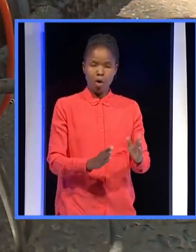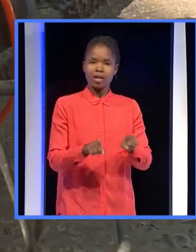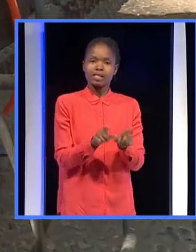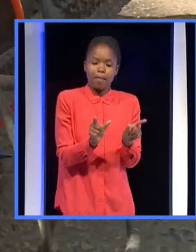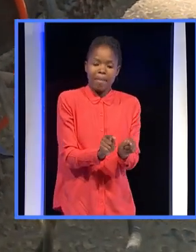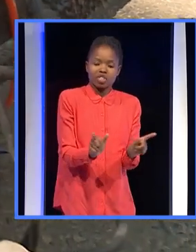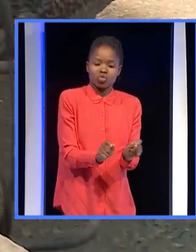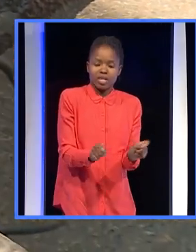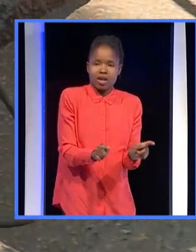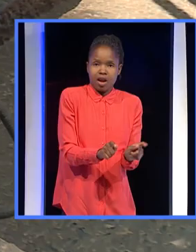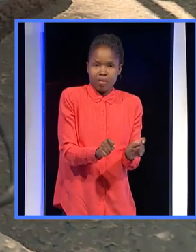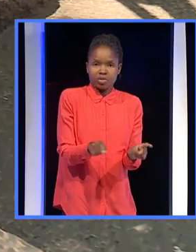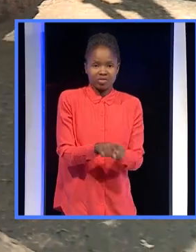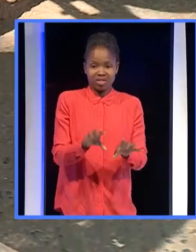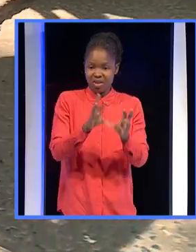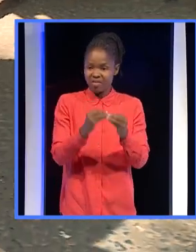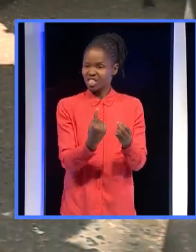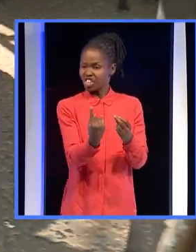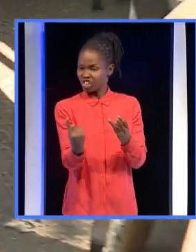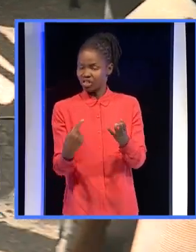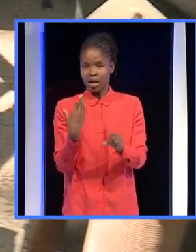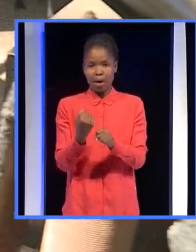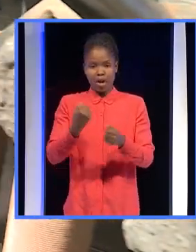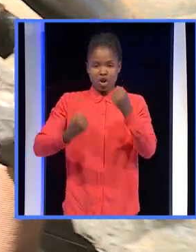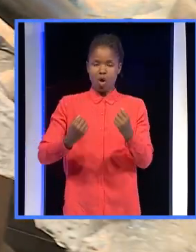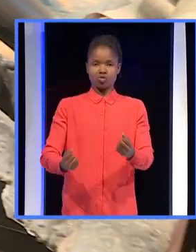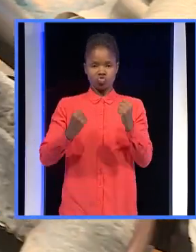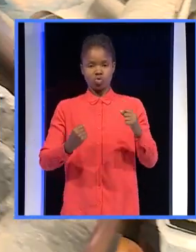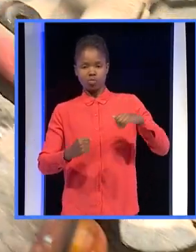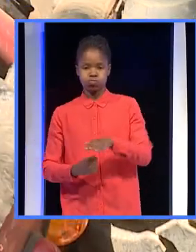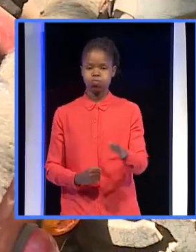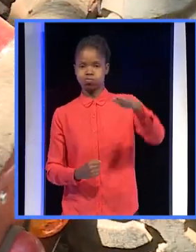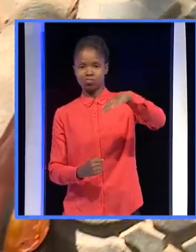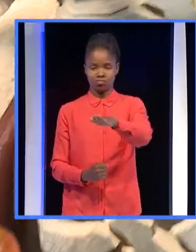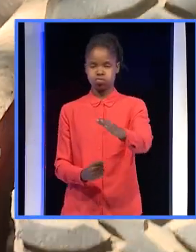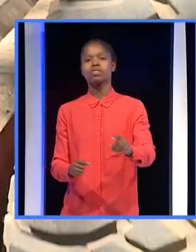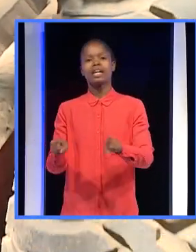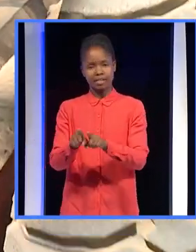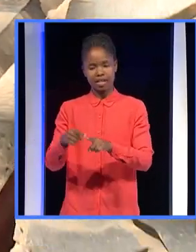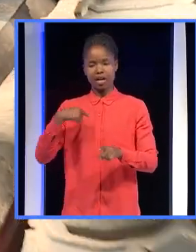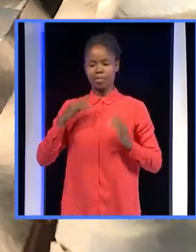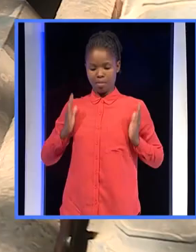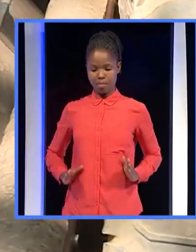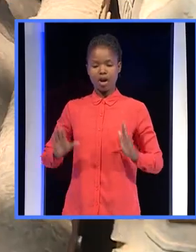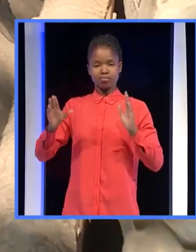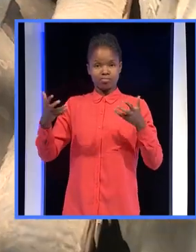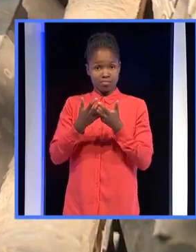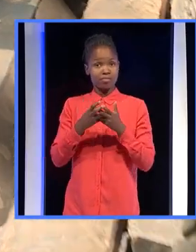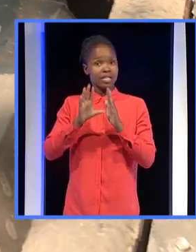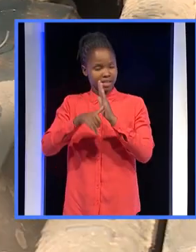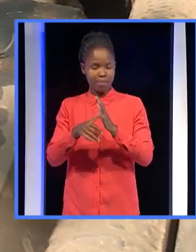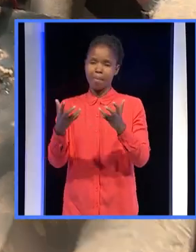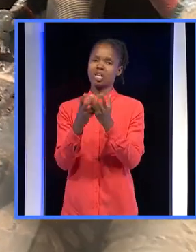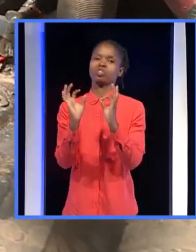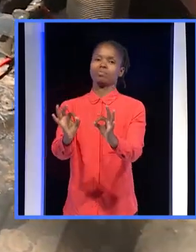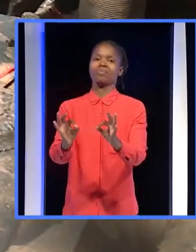car. And all these things have helped you to make this car even stronger and much more fun. And practical for what we're doing. Okay, this is the